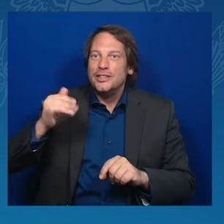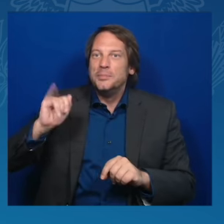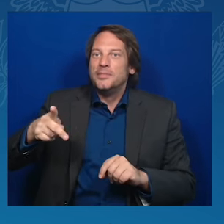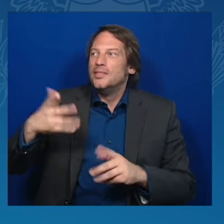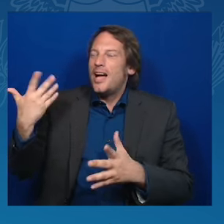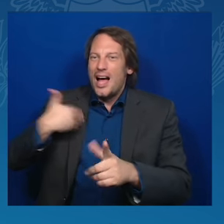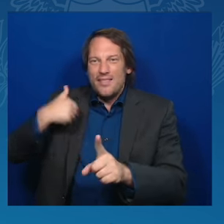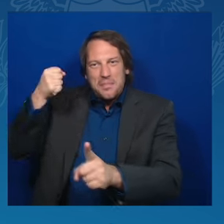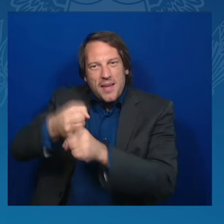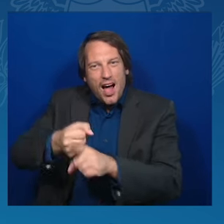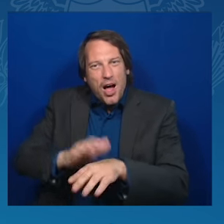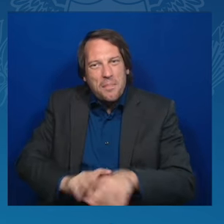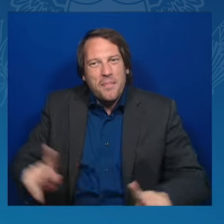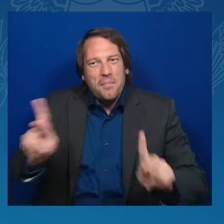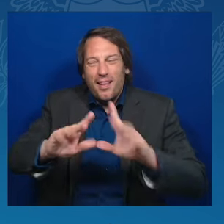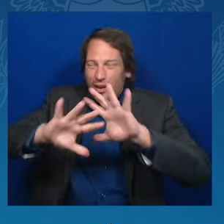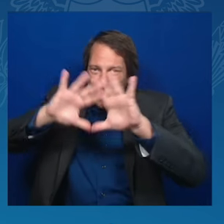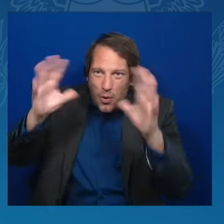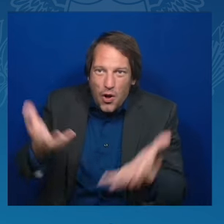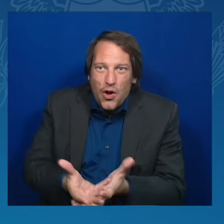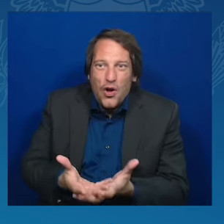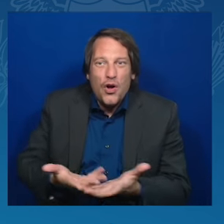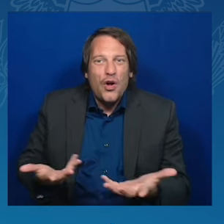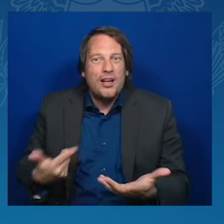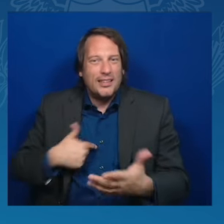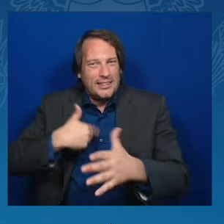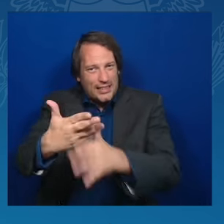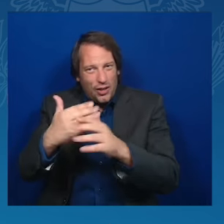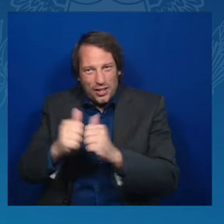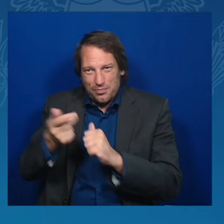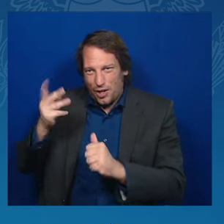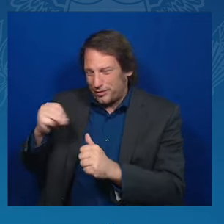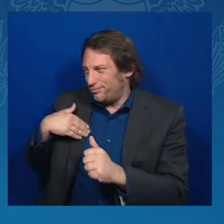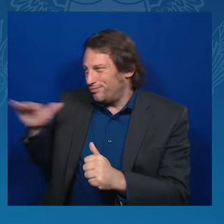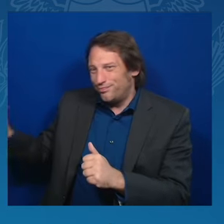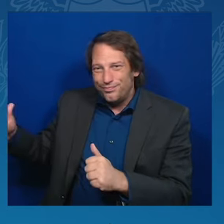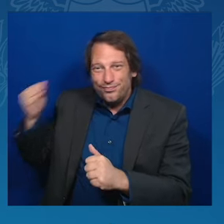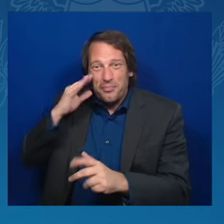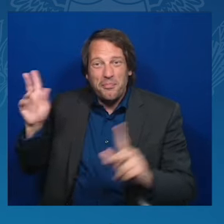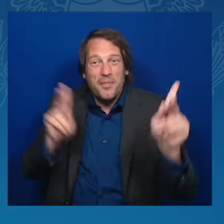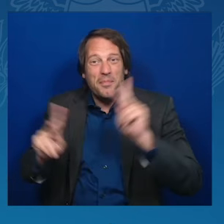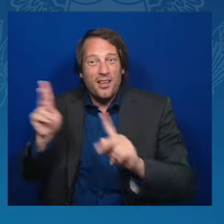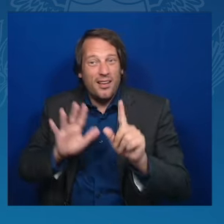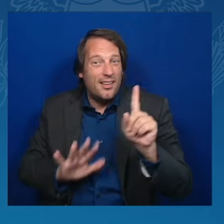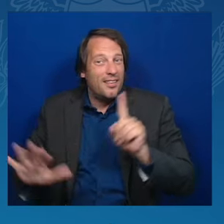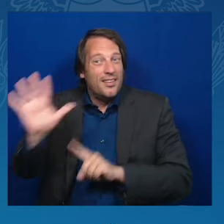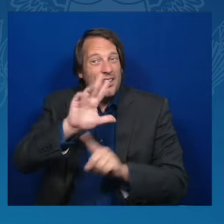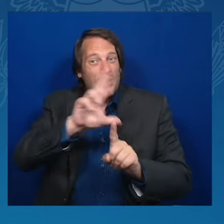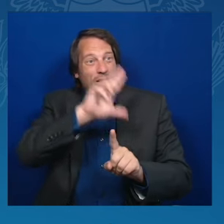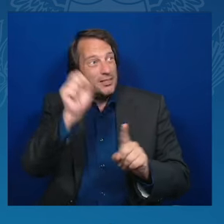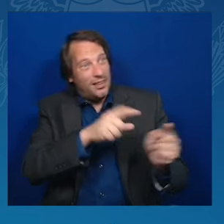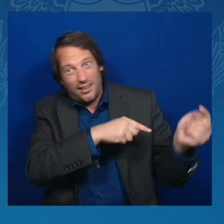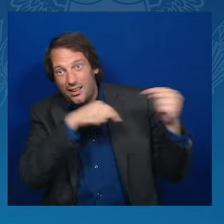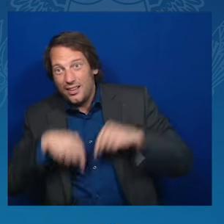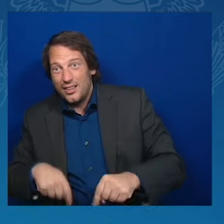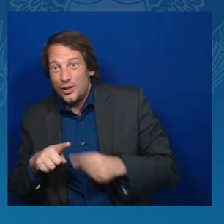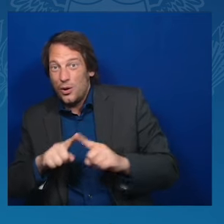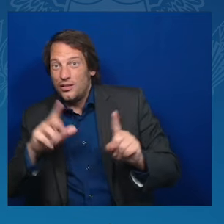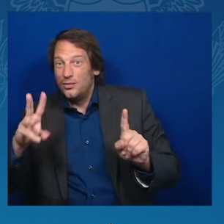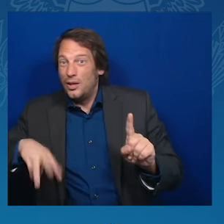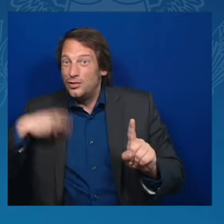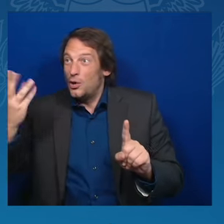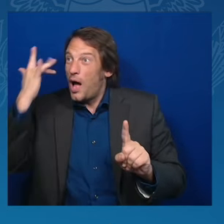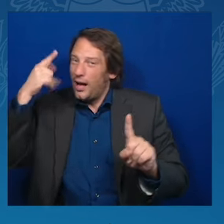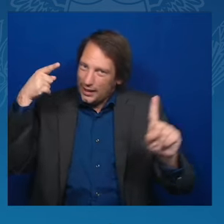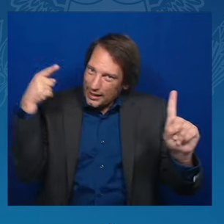across the United States to Washington because of the cherry trees. It's a remarkable thing that this has become one of the most powerful